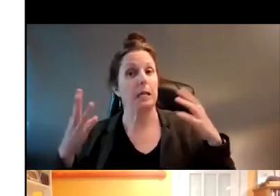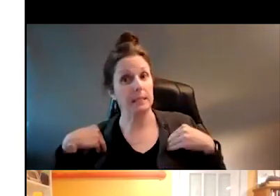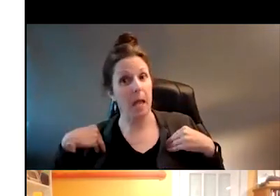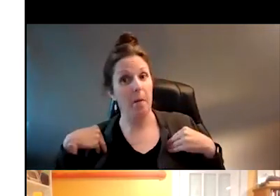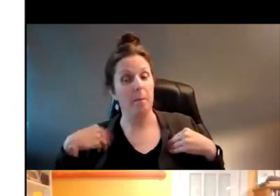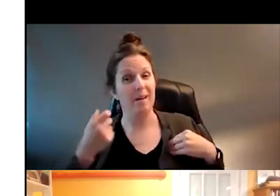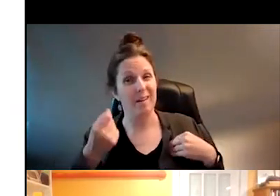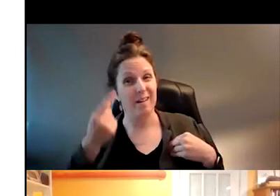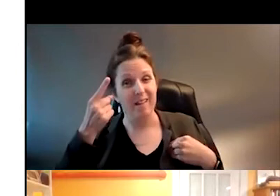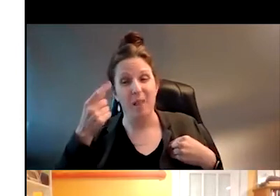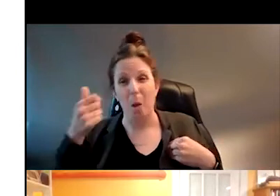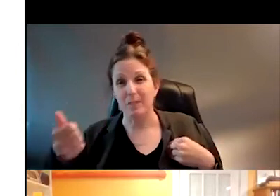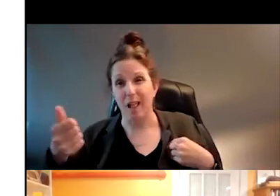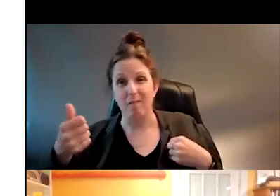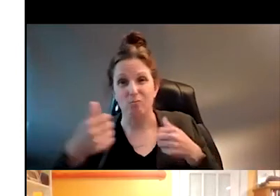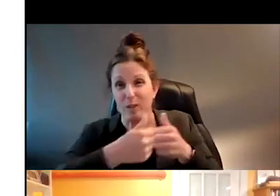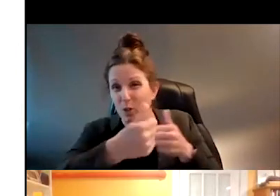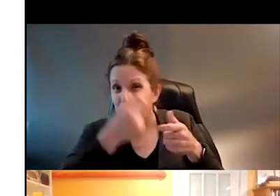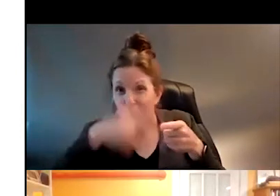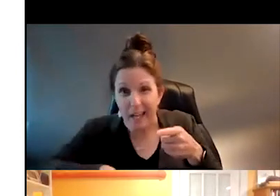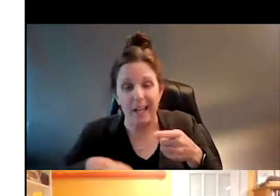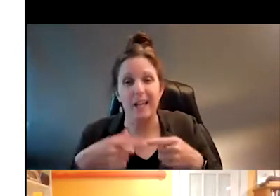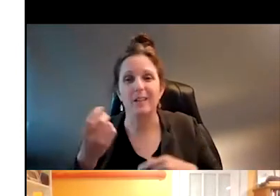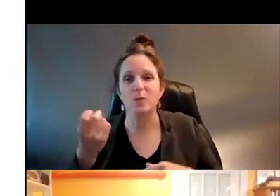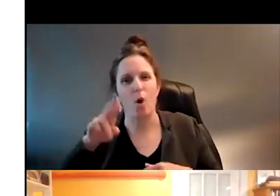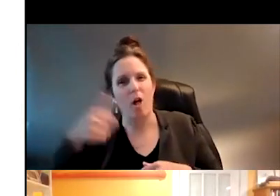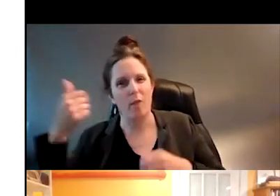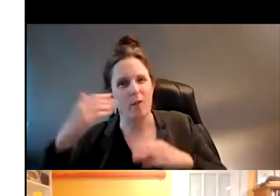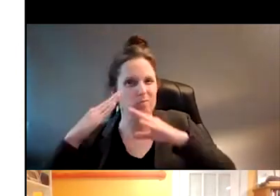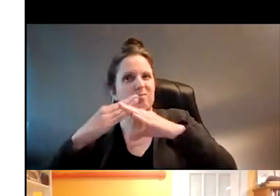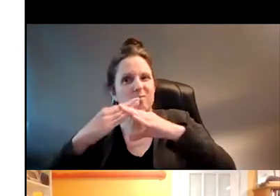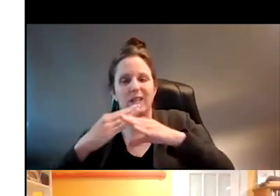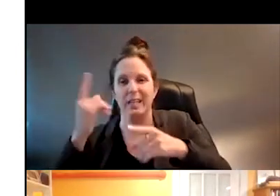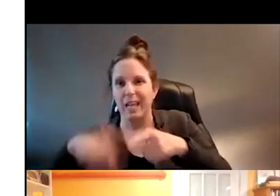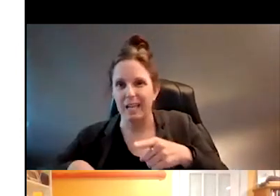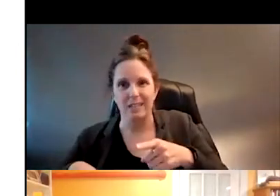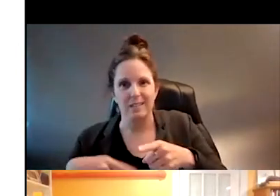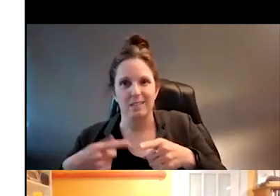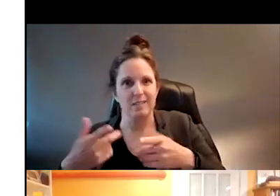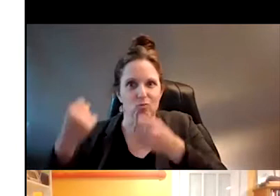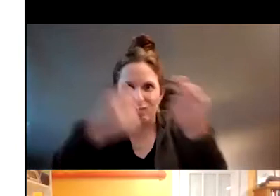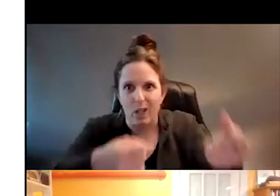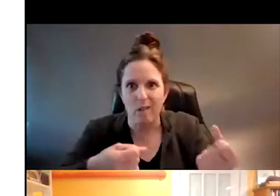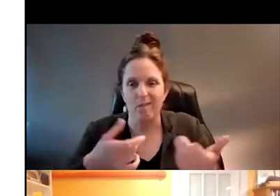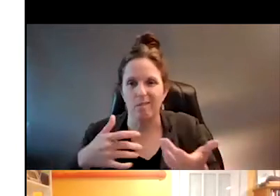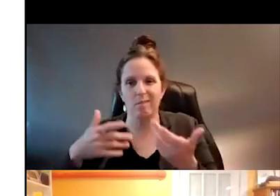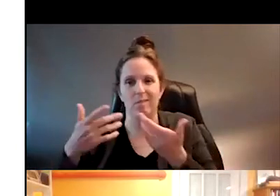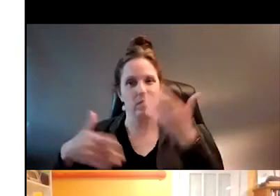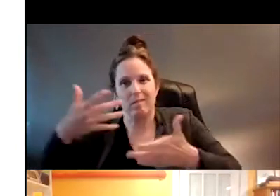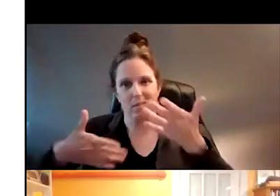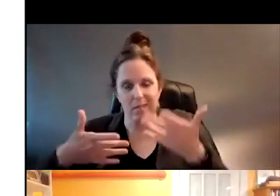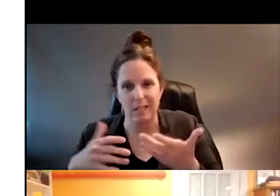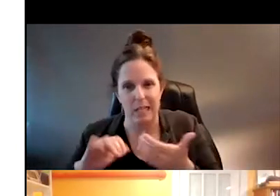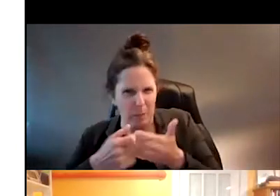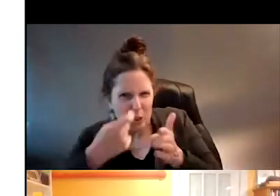overcome. How I'm going to get to the vaccine site, a mass vaccination site, who's going to drive me, how much